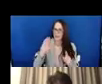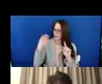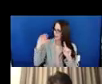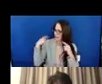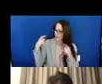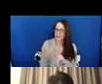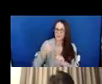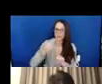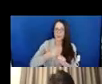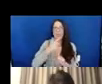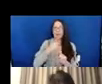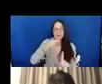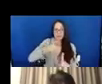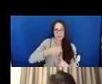everything.